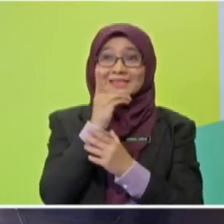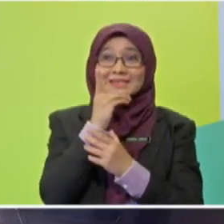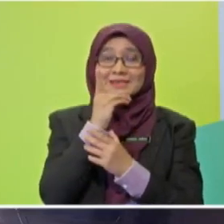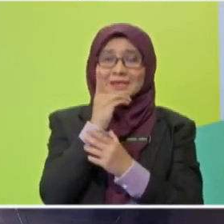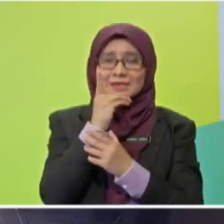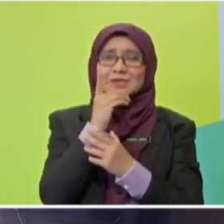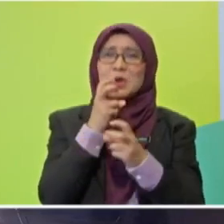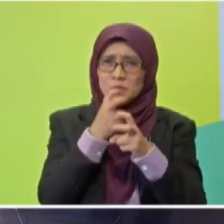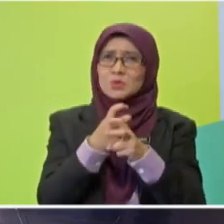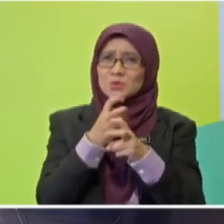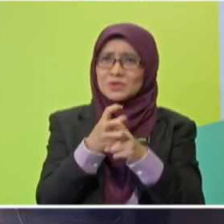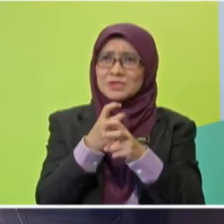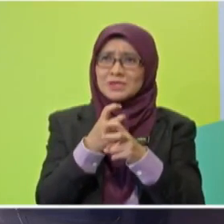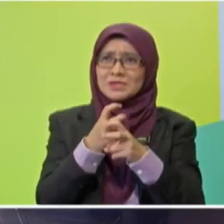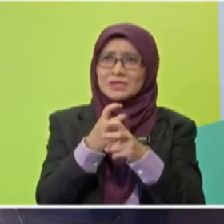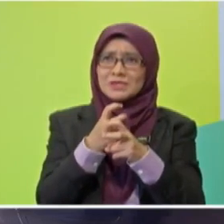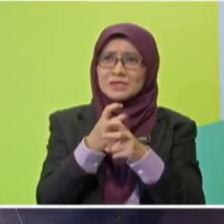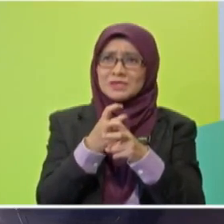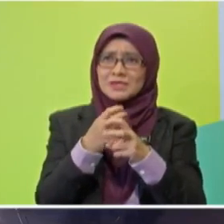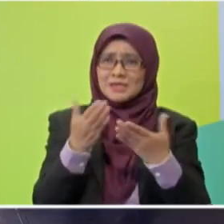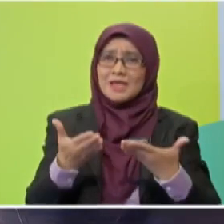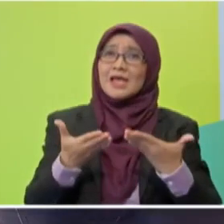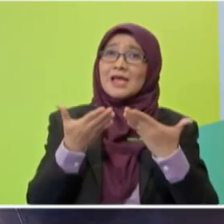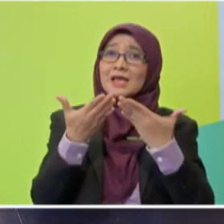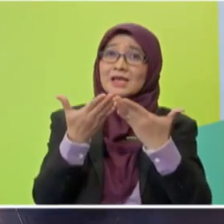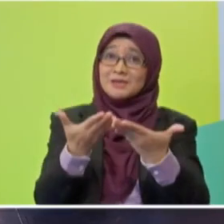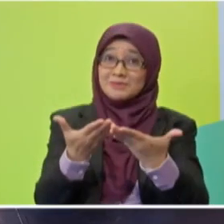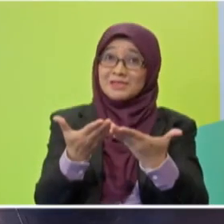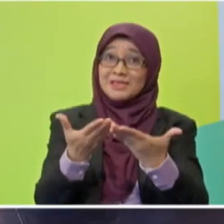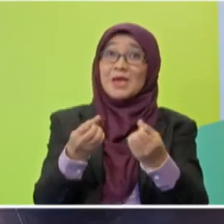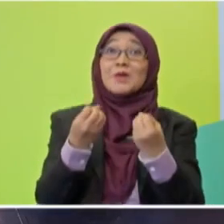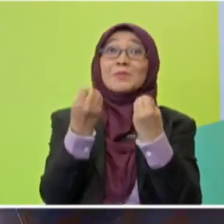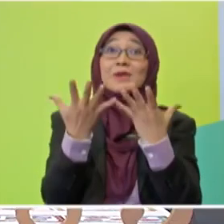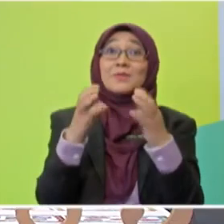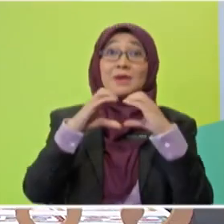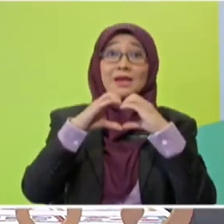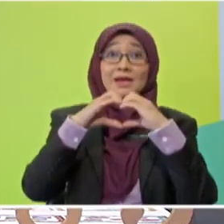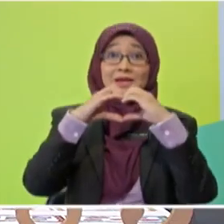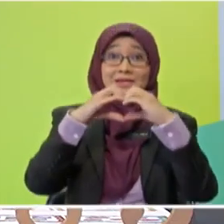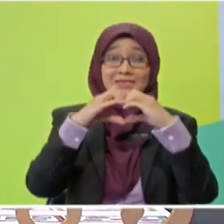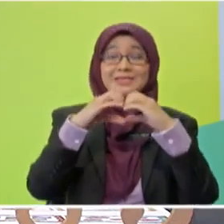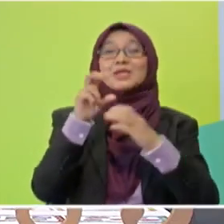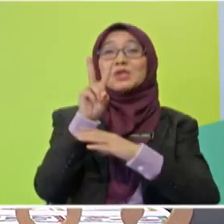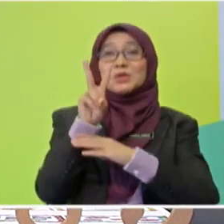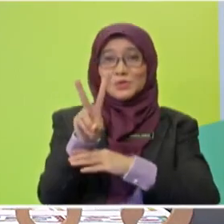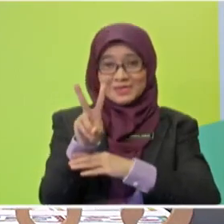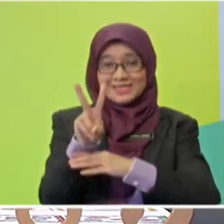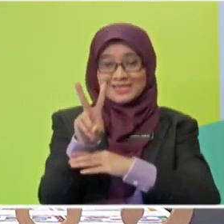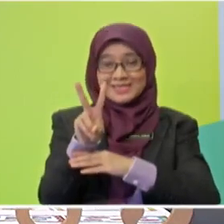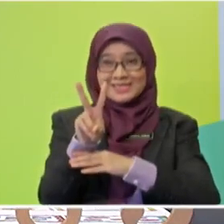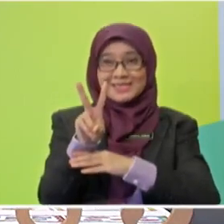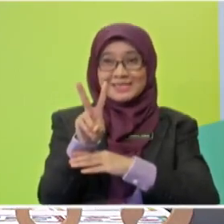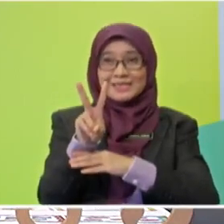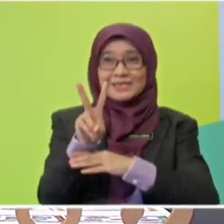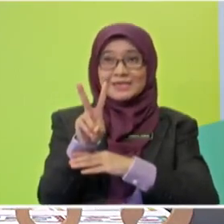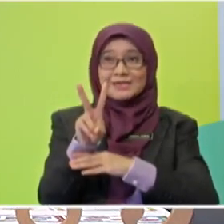quite hard, I think. So we give her 2 hearts. 2 It's up hearts. to you, yeah. Okay. Appreciation for Desiga today. Great. Okay. And Teacher